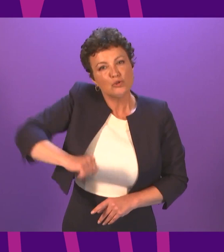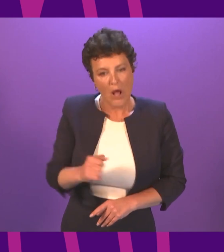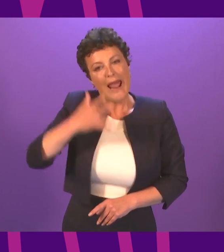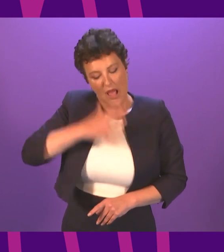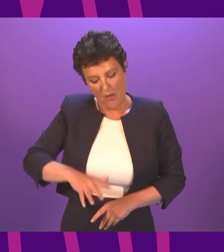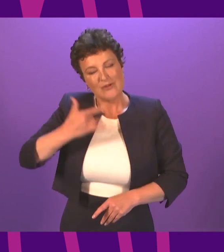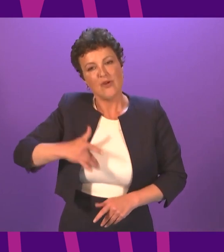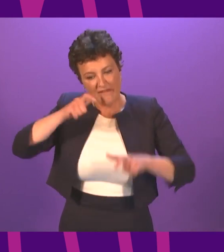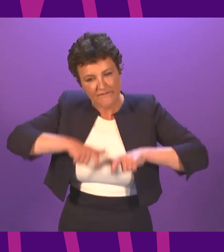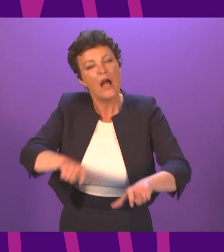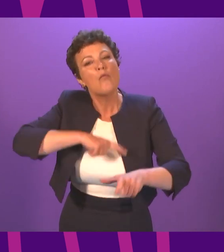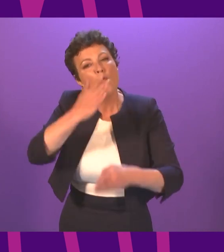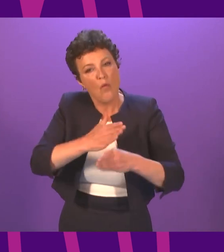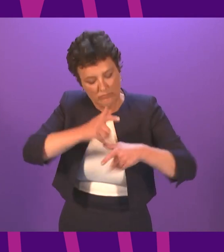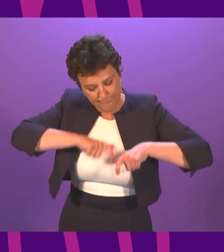work for.